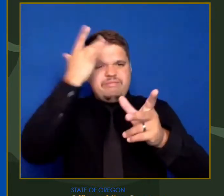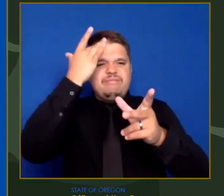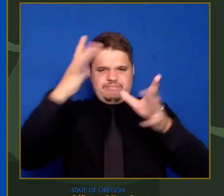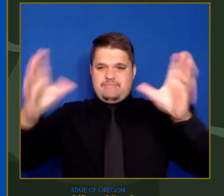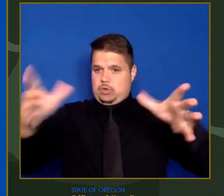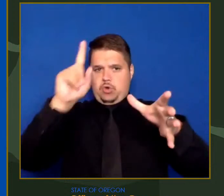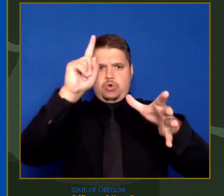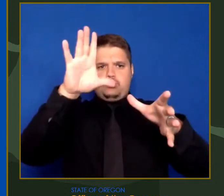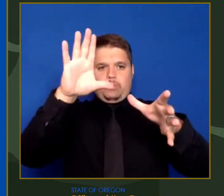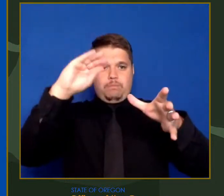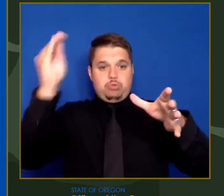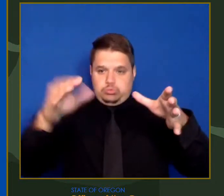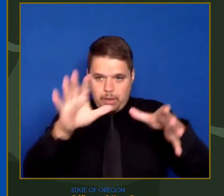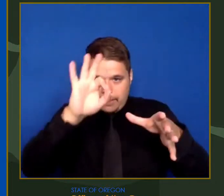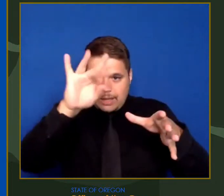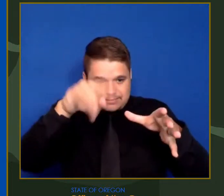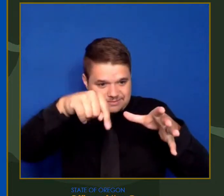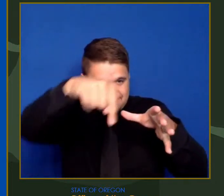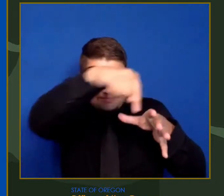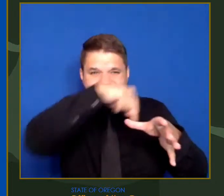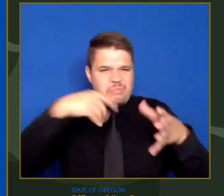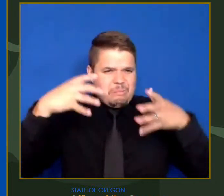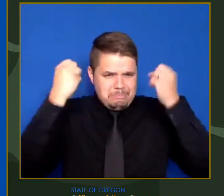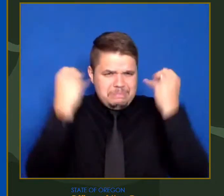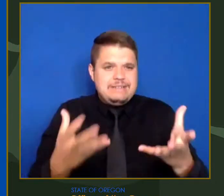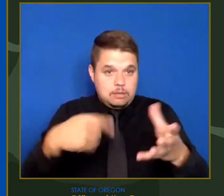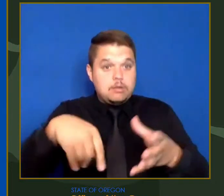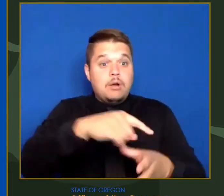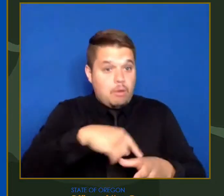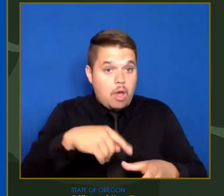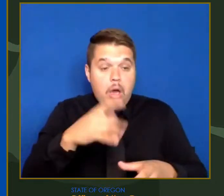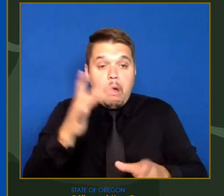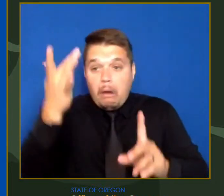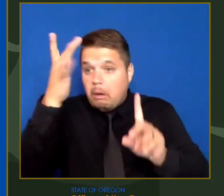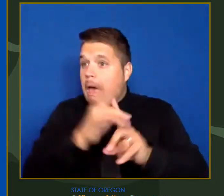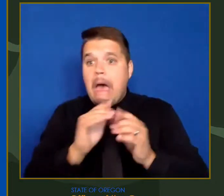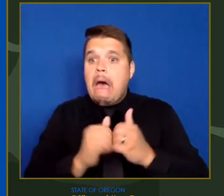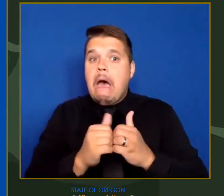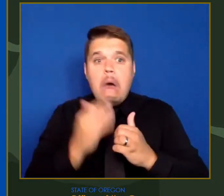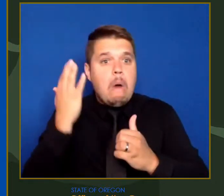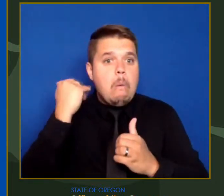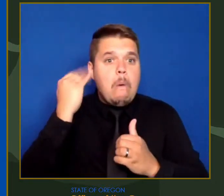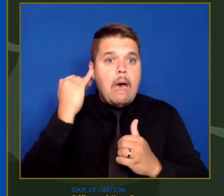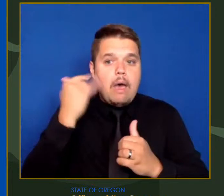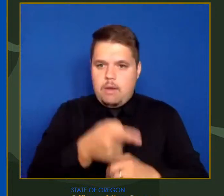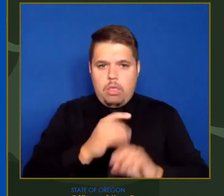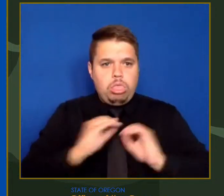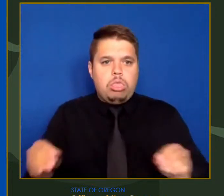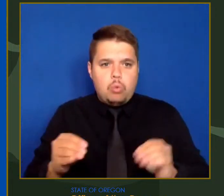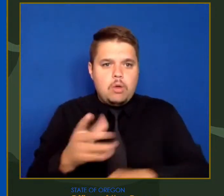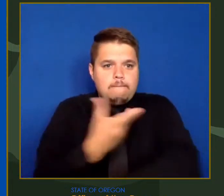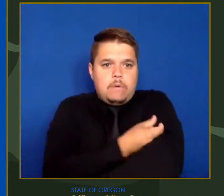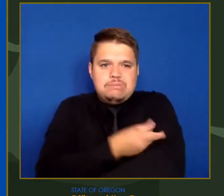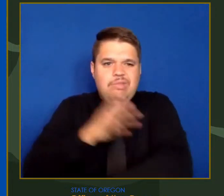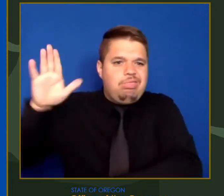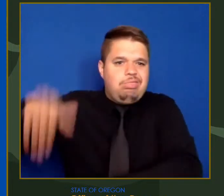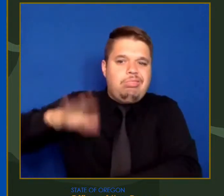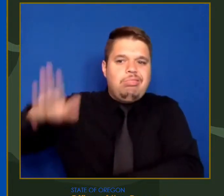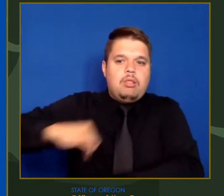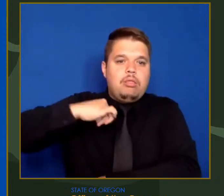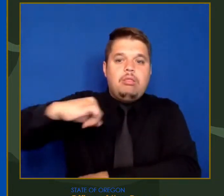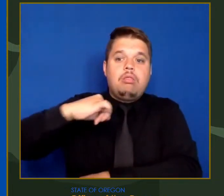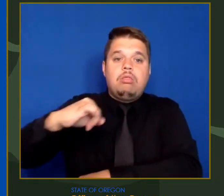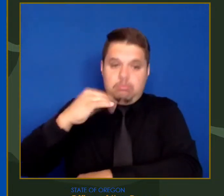10 COVID-19 deaths occurred among people who were unvaccinated or not fully vaccinated. I want to say that again. Last